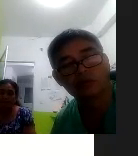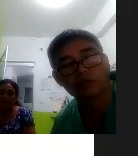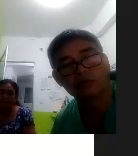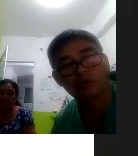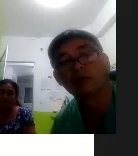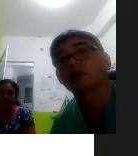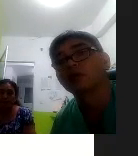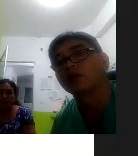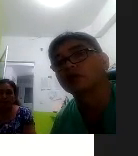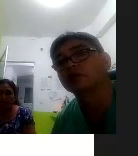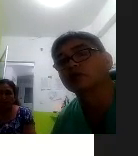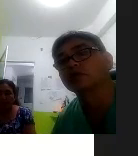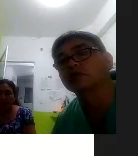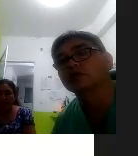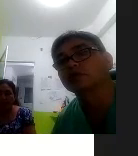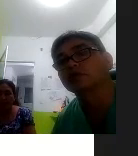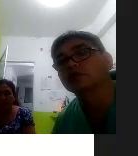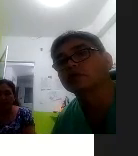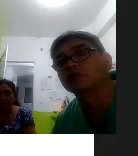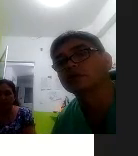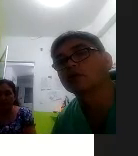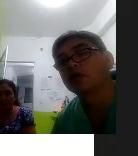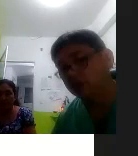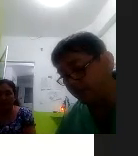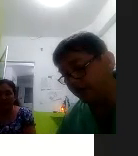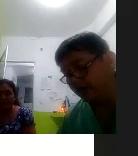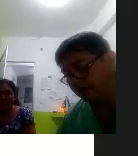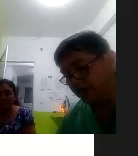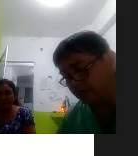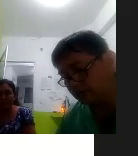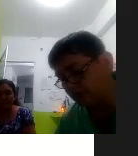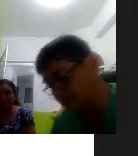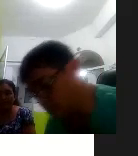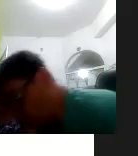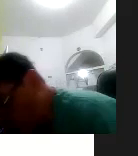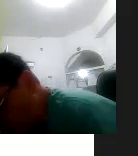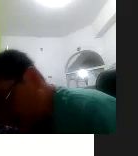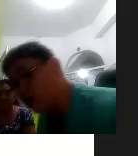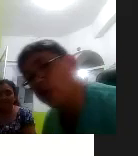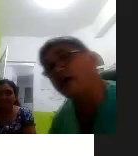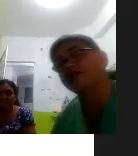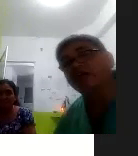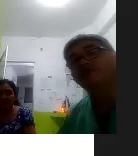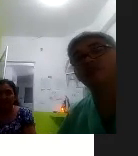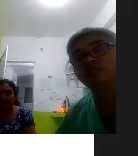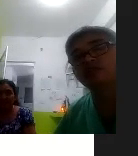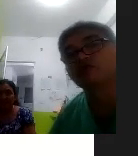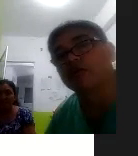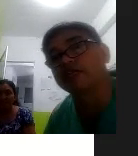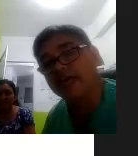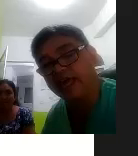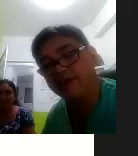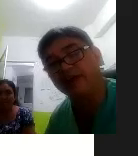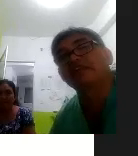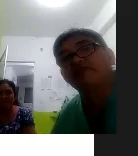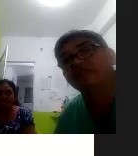Mayans. So interesting. Yeah, it's we in Guatemala we have the evidence of